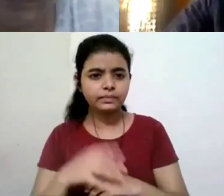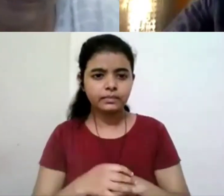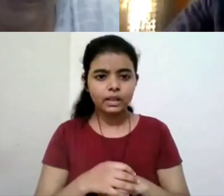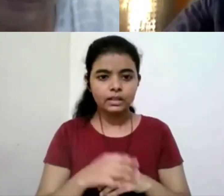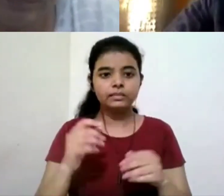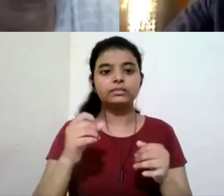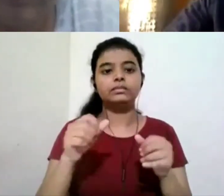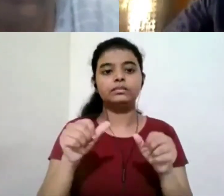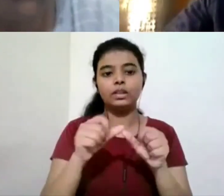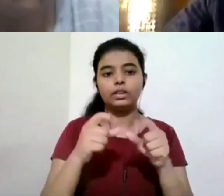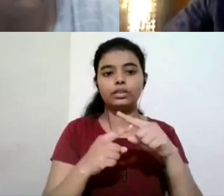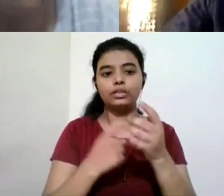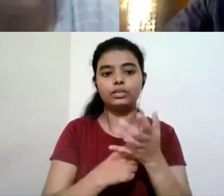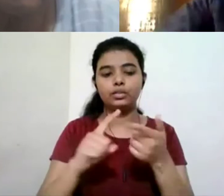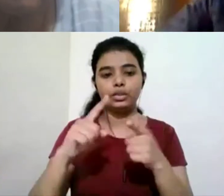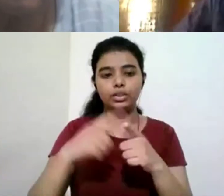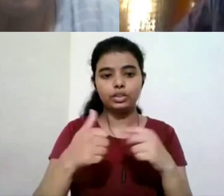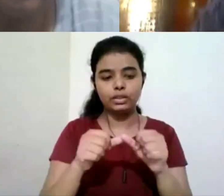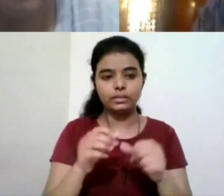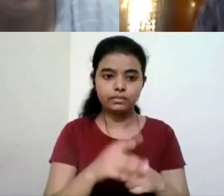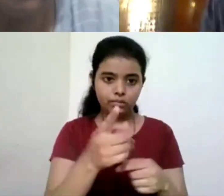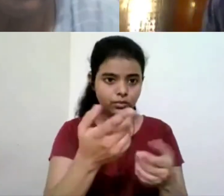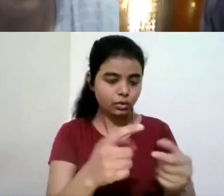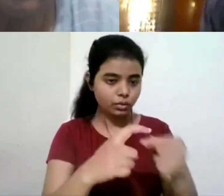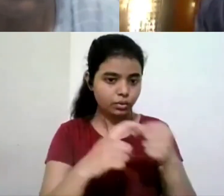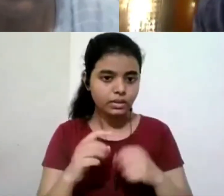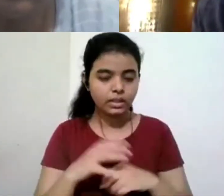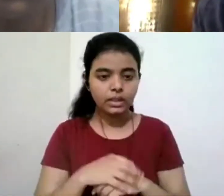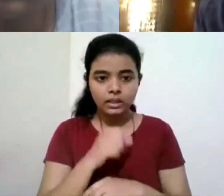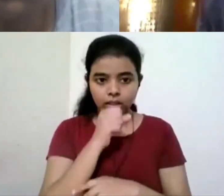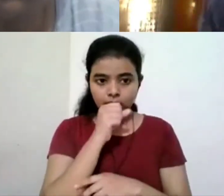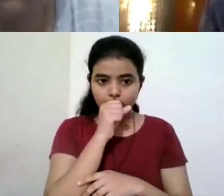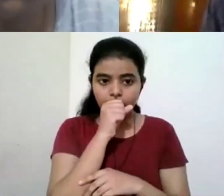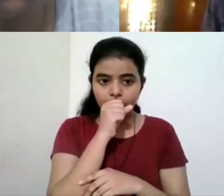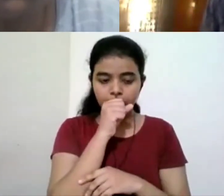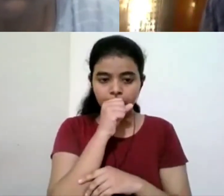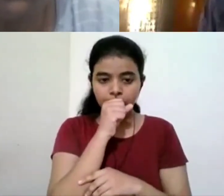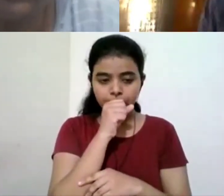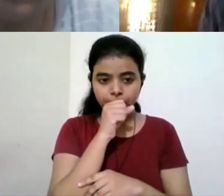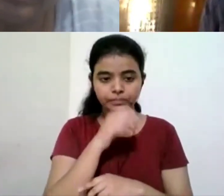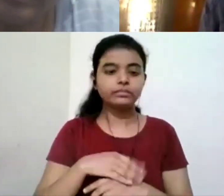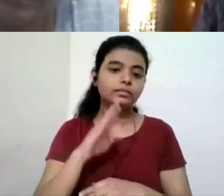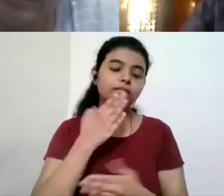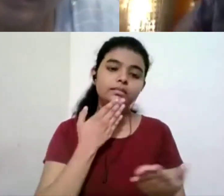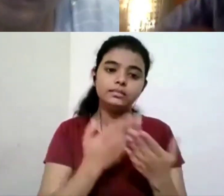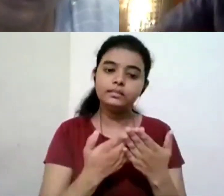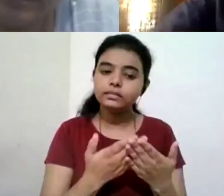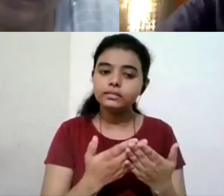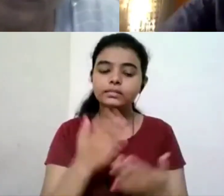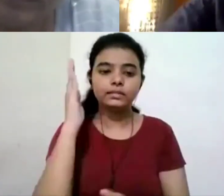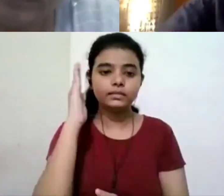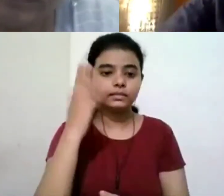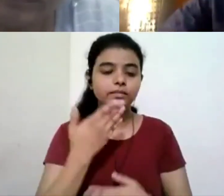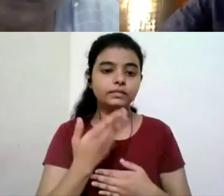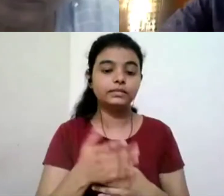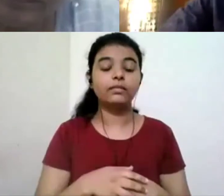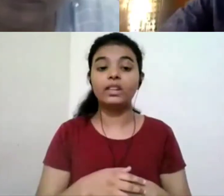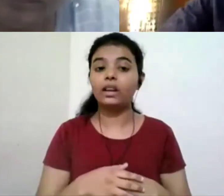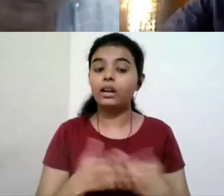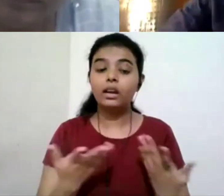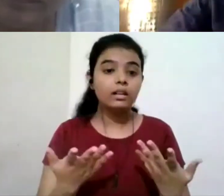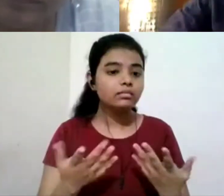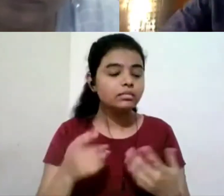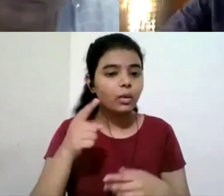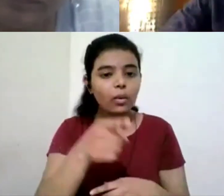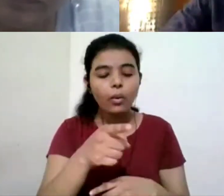and ask your question, please? Yeah, absolutely. Sharmishtha Atreja, thank you so much, ma'am. And I can't tell you how